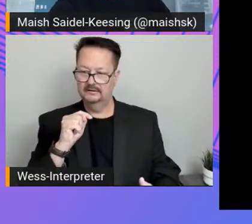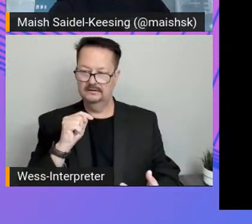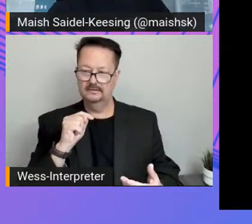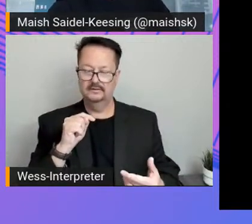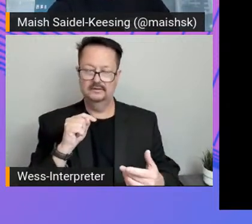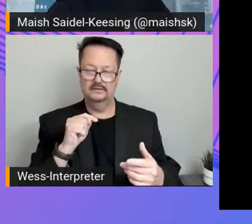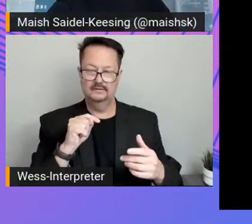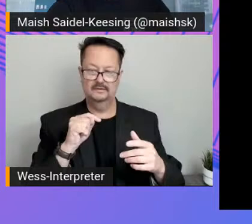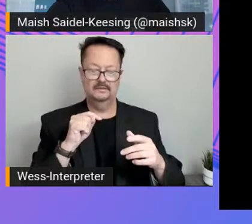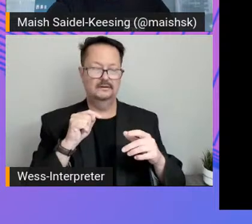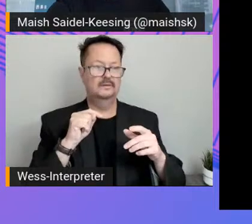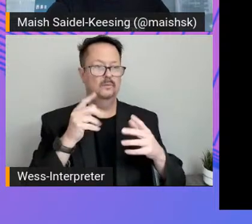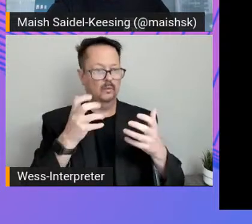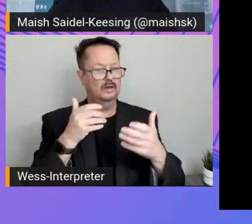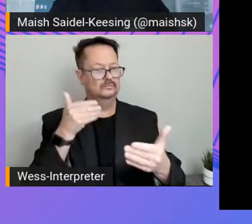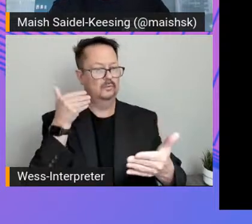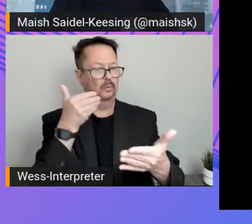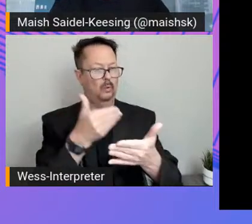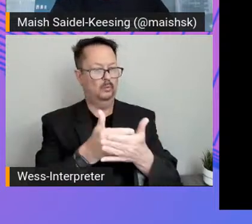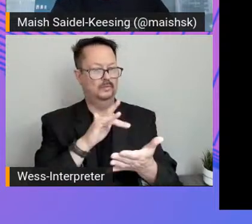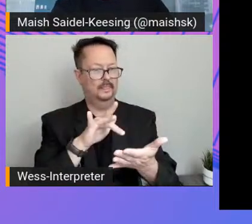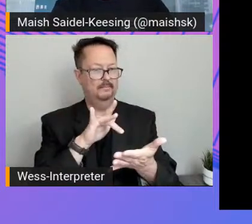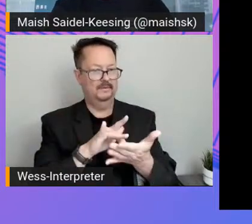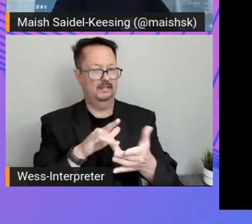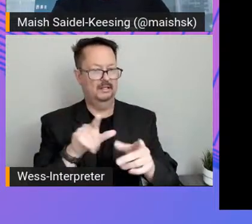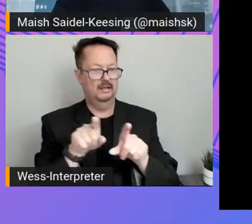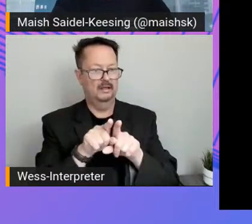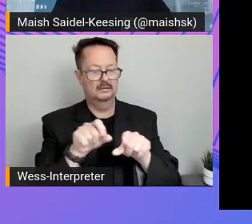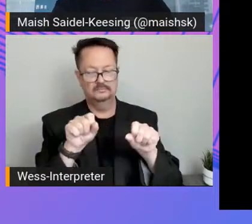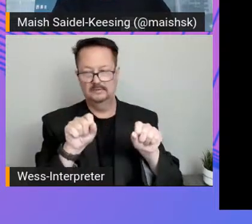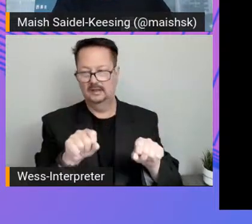as close to the metal as possible. But then